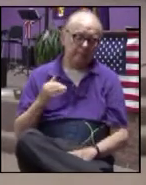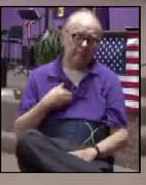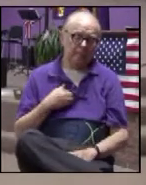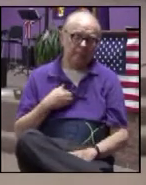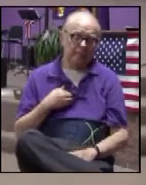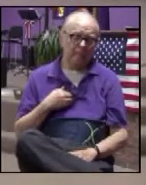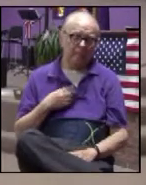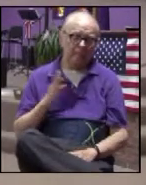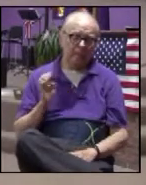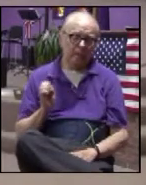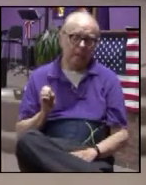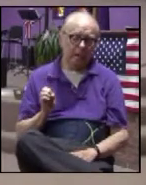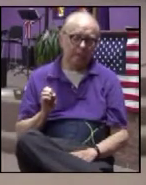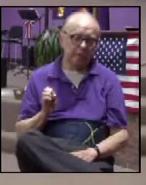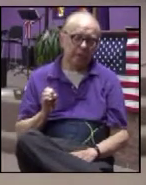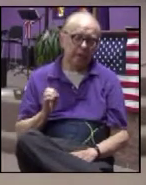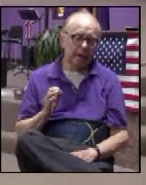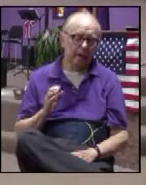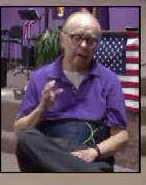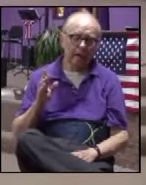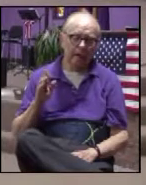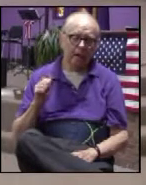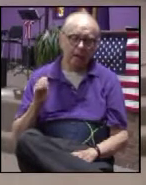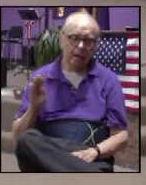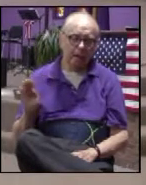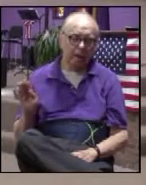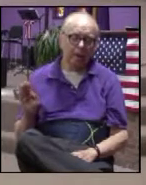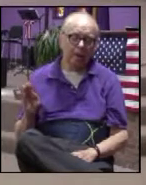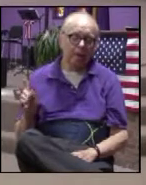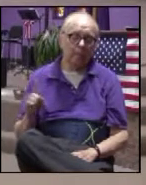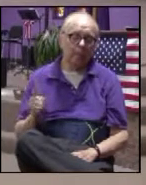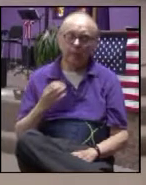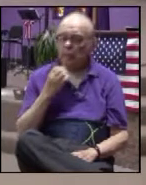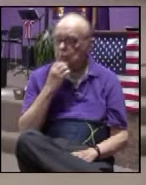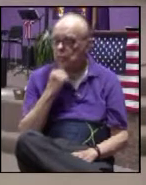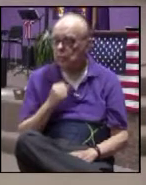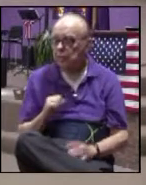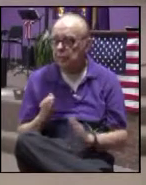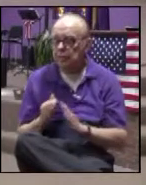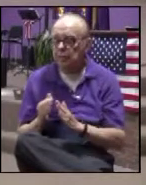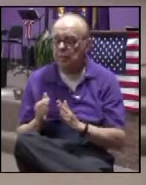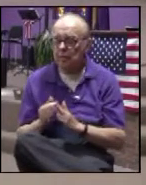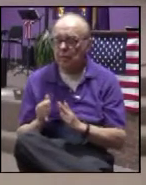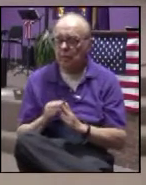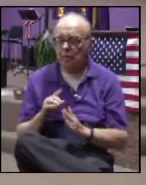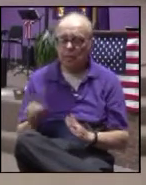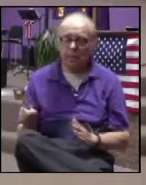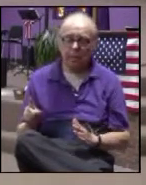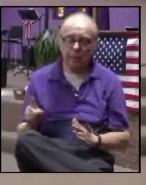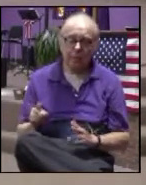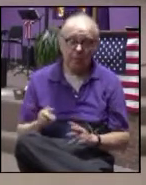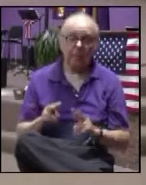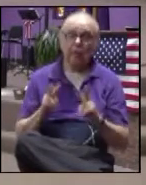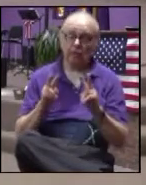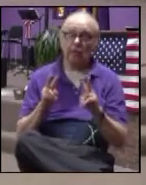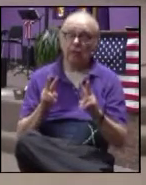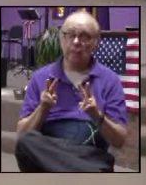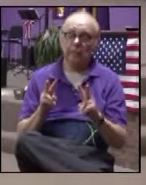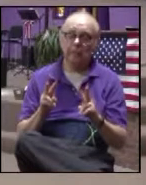was to be a rabbi in the Jewish community. They were looked up